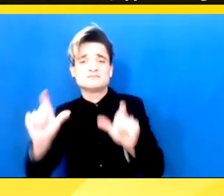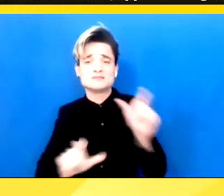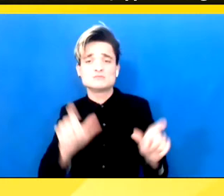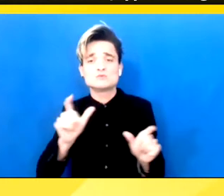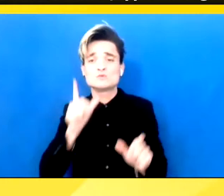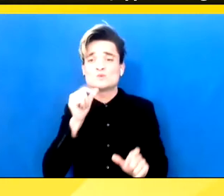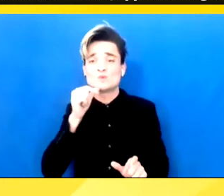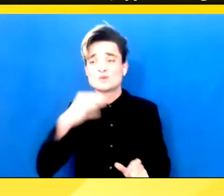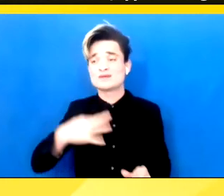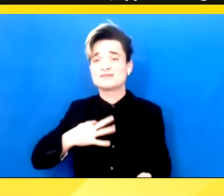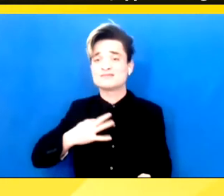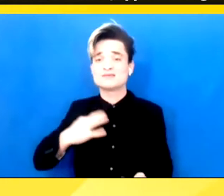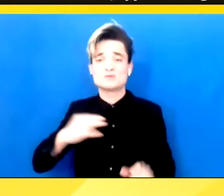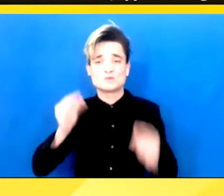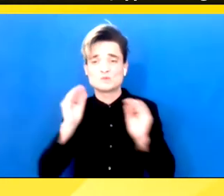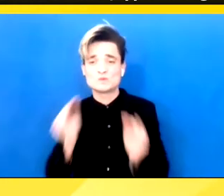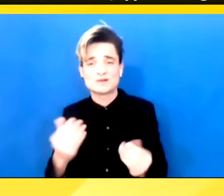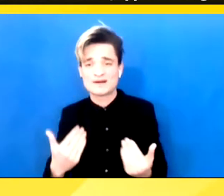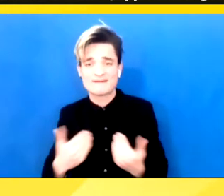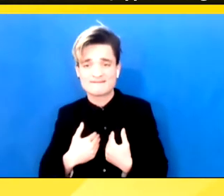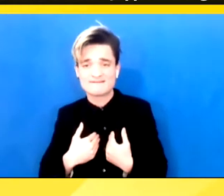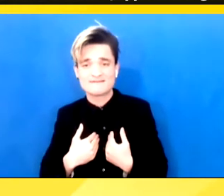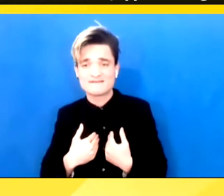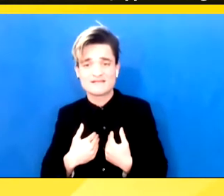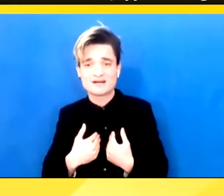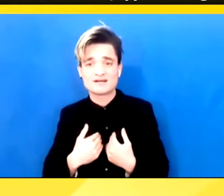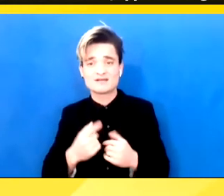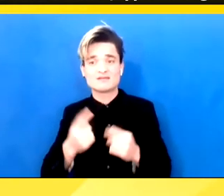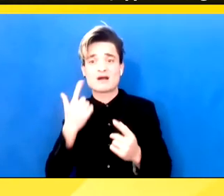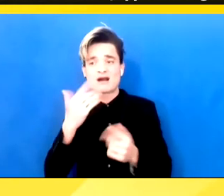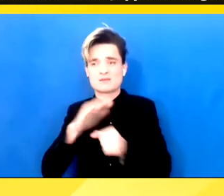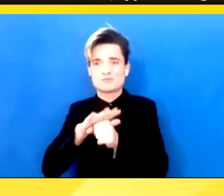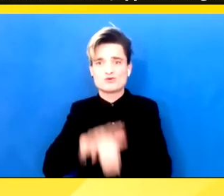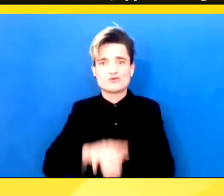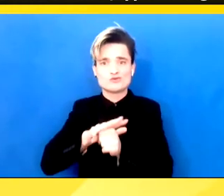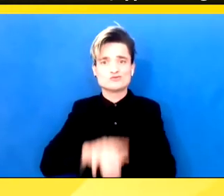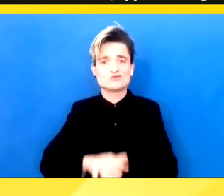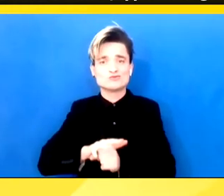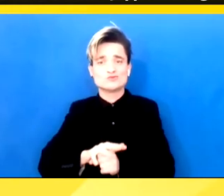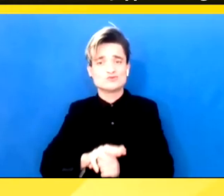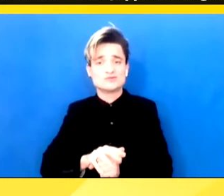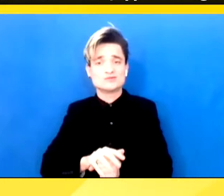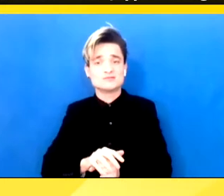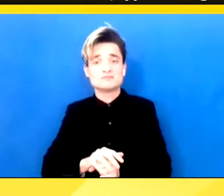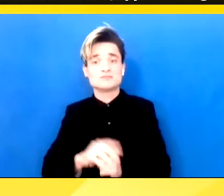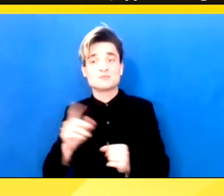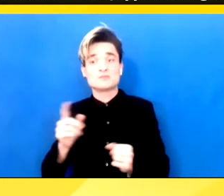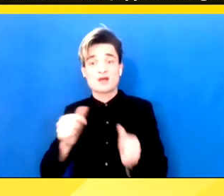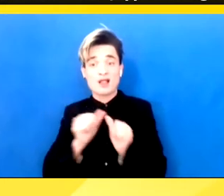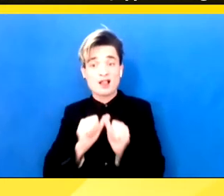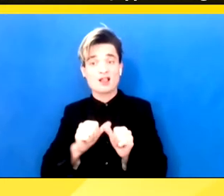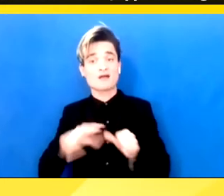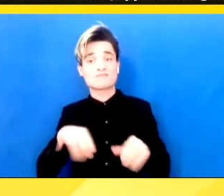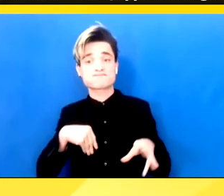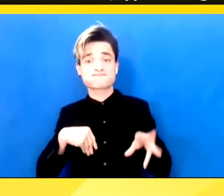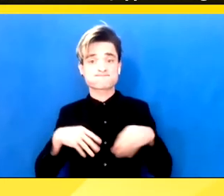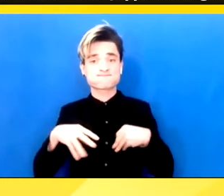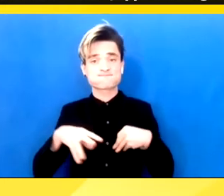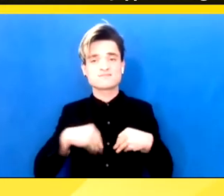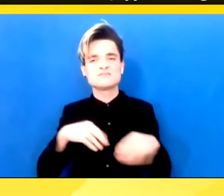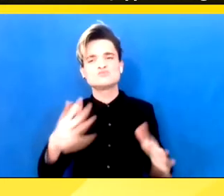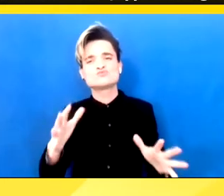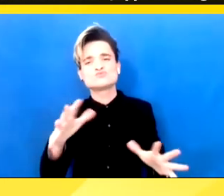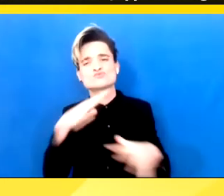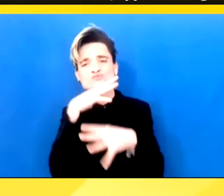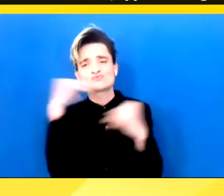is the thing right now, is that the people are not taking this anymore. It is time out. This is a new day and